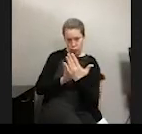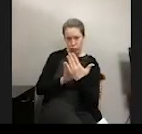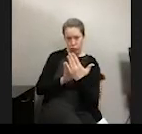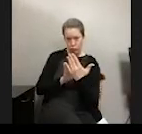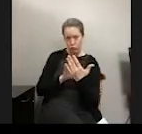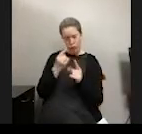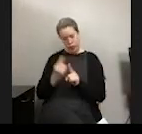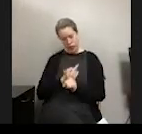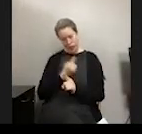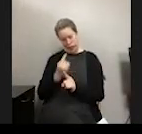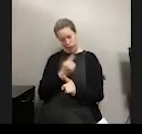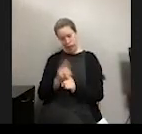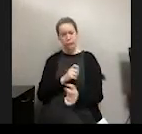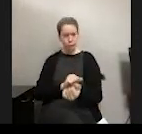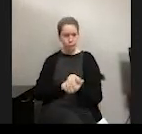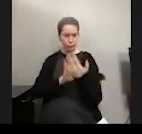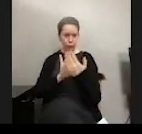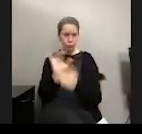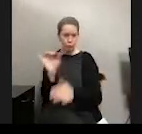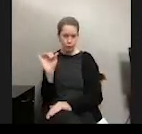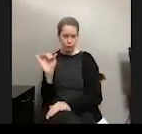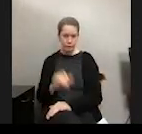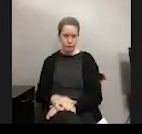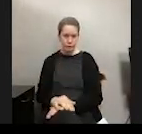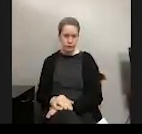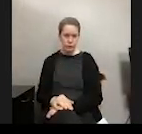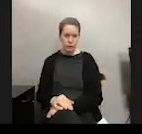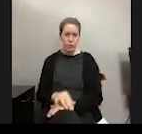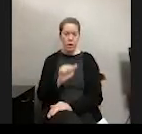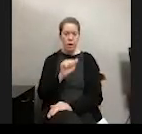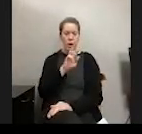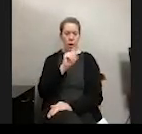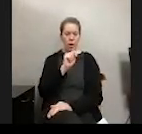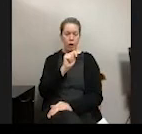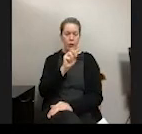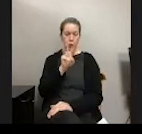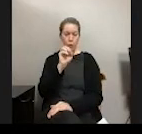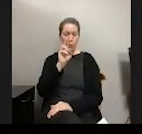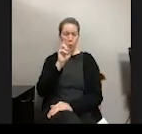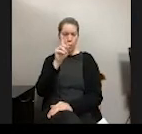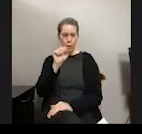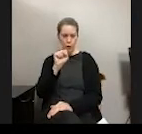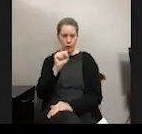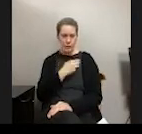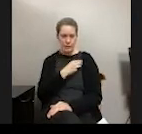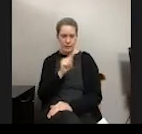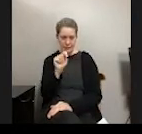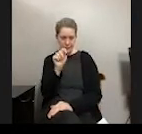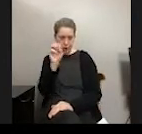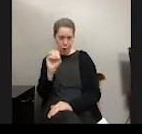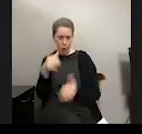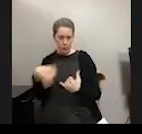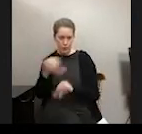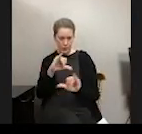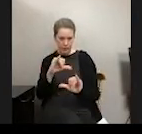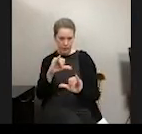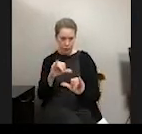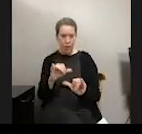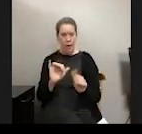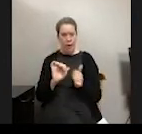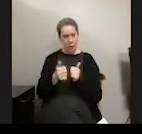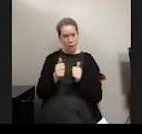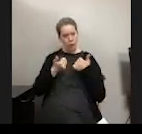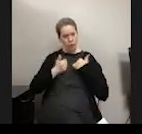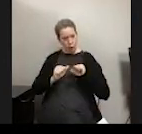speaking from the Artworks TO standpoint, and how we're trying to do it within the year of public art, and how we're trying to address some of these